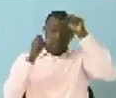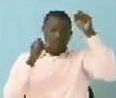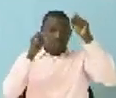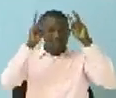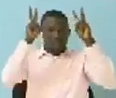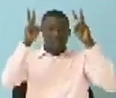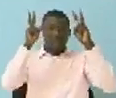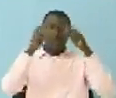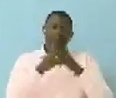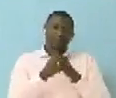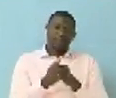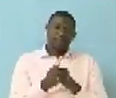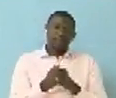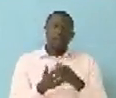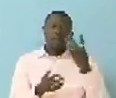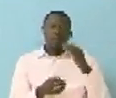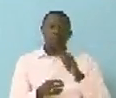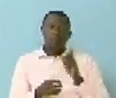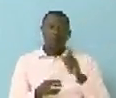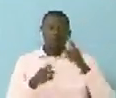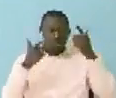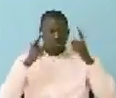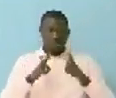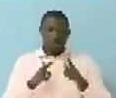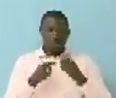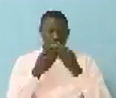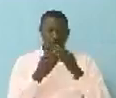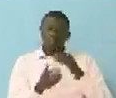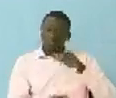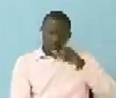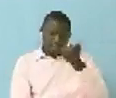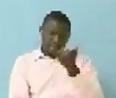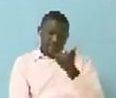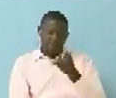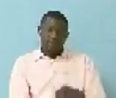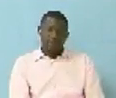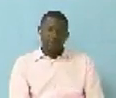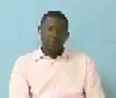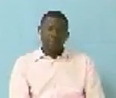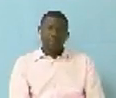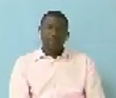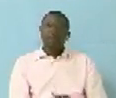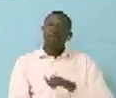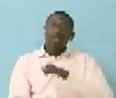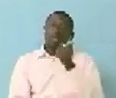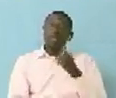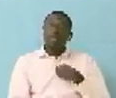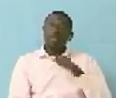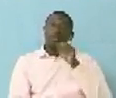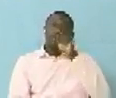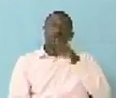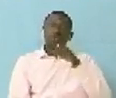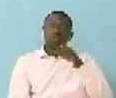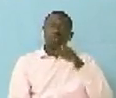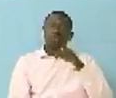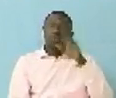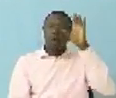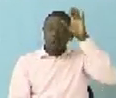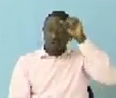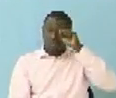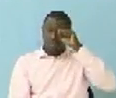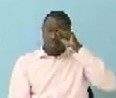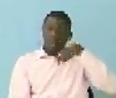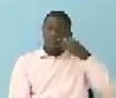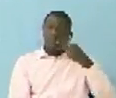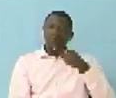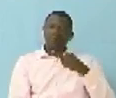law dictates, yes. And in your understanding of the law of superior or command responsibility, you being